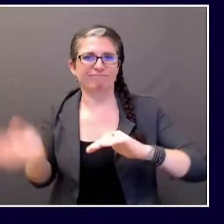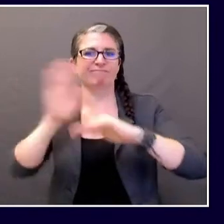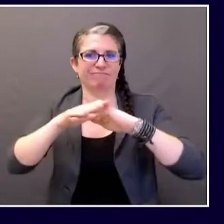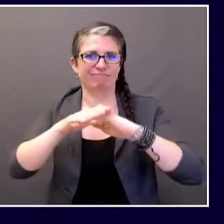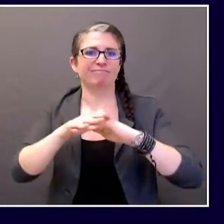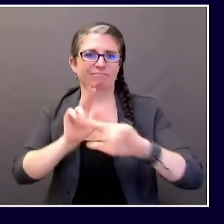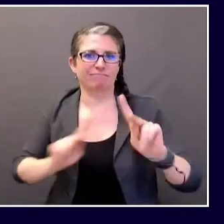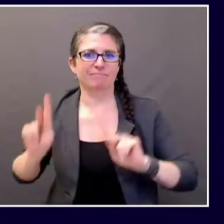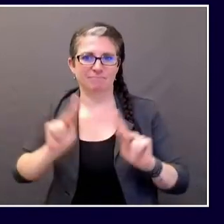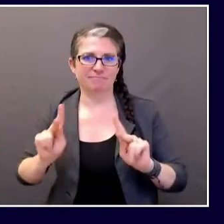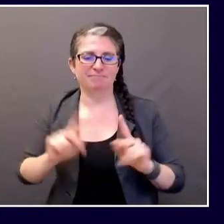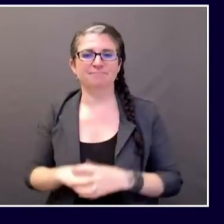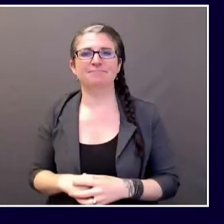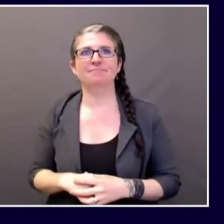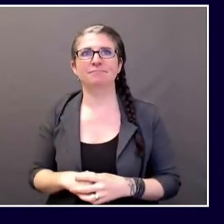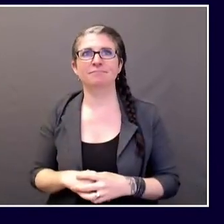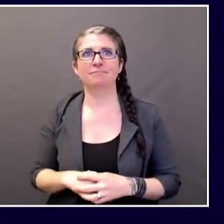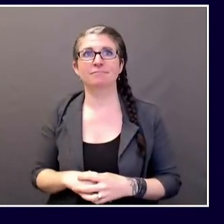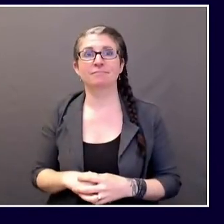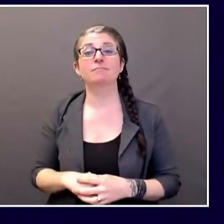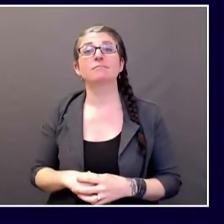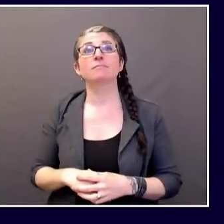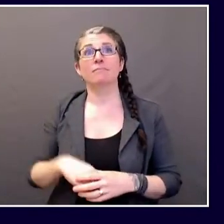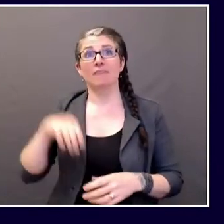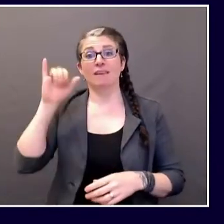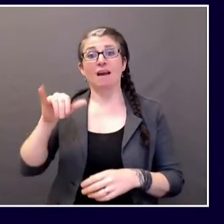yesterday. Of those cases,